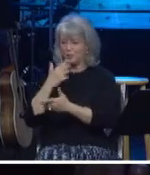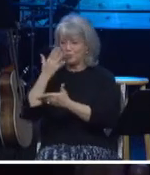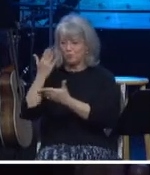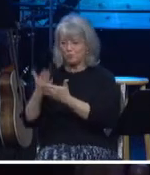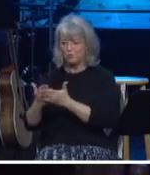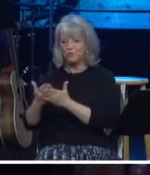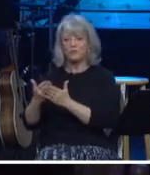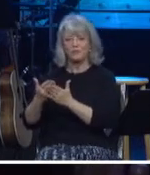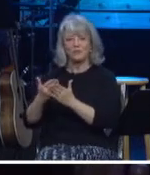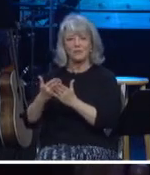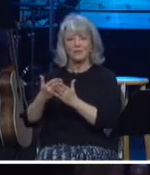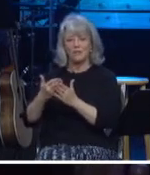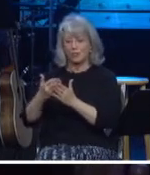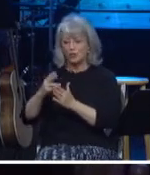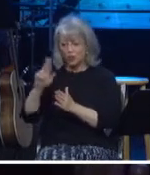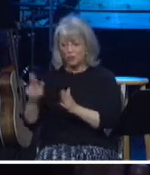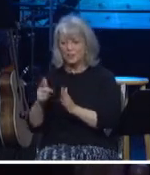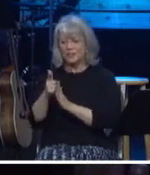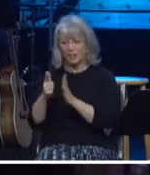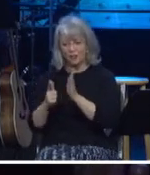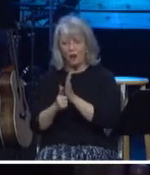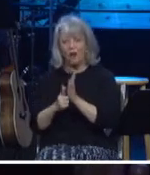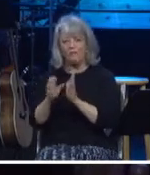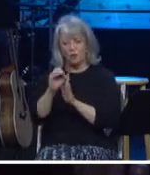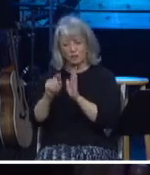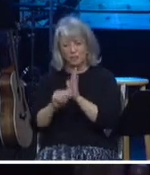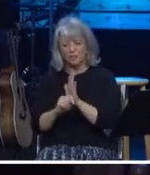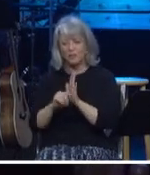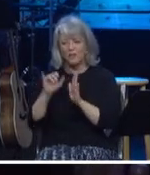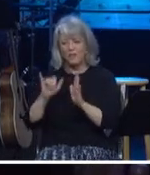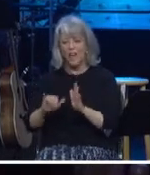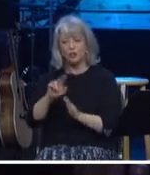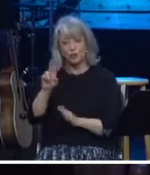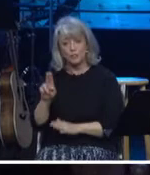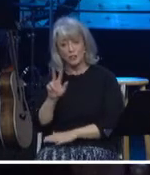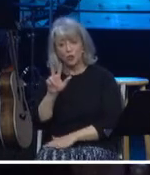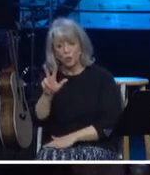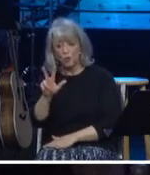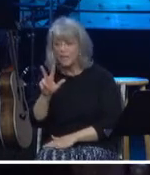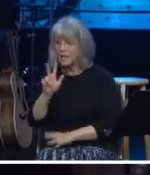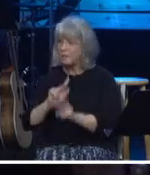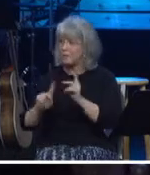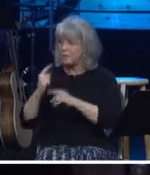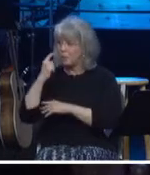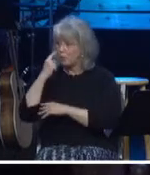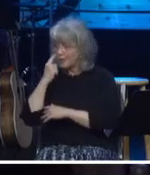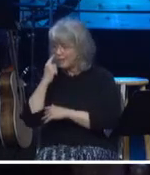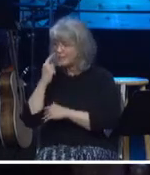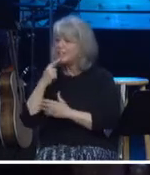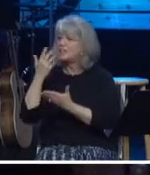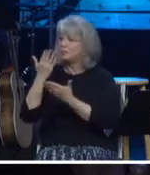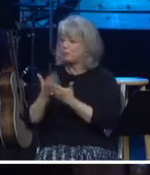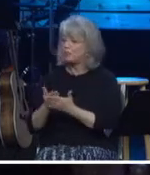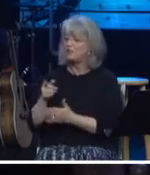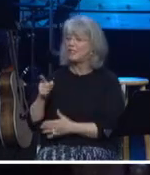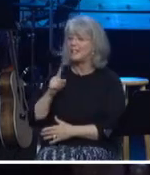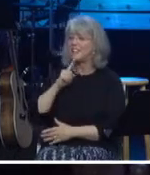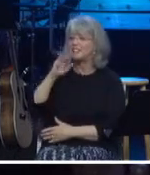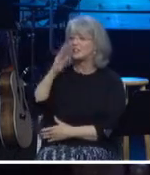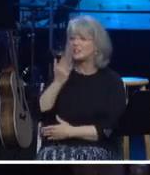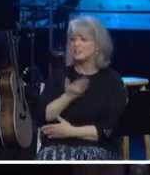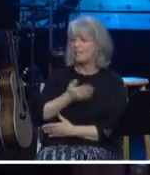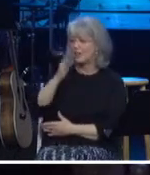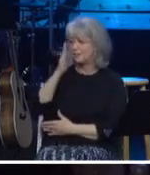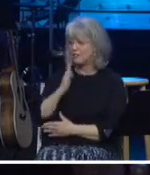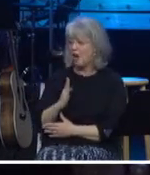By three witnesses, the matter has been confirmed. He is God the Son incarnate. He